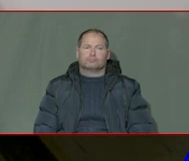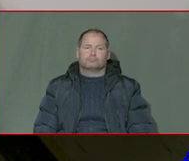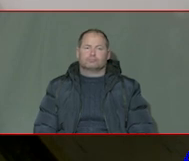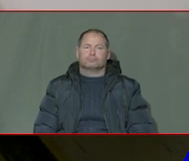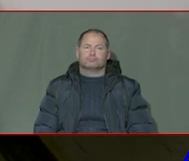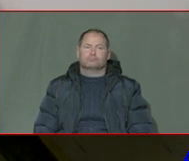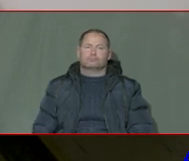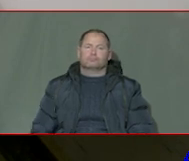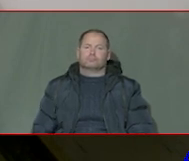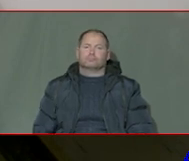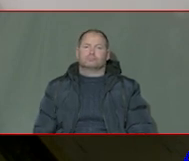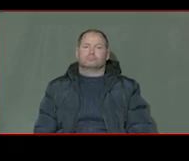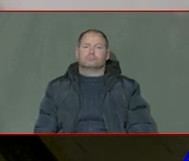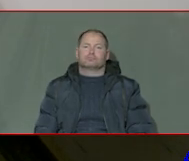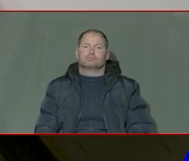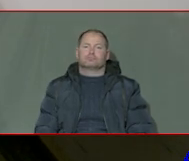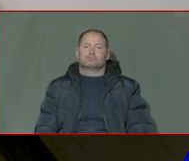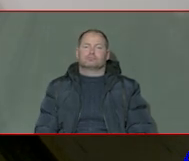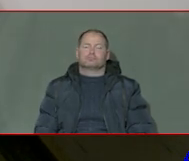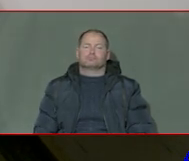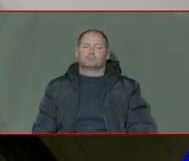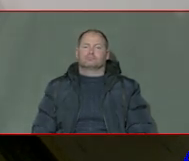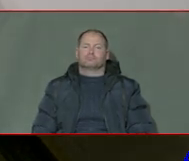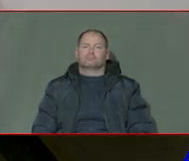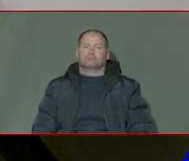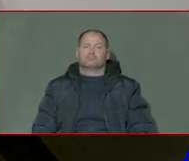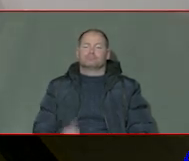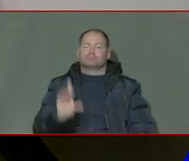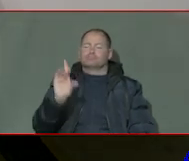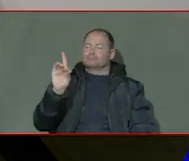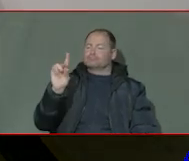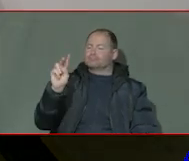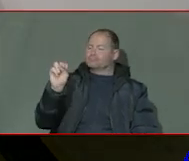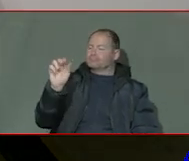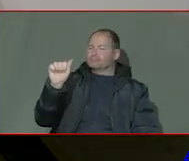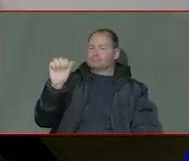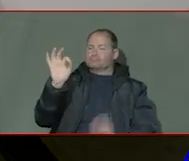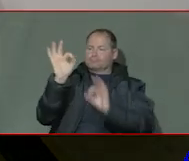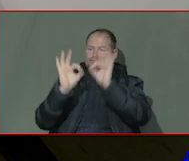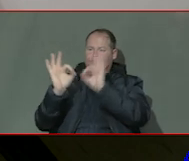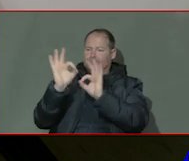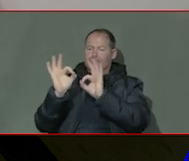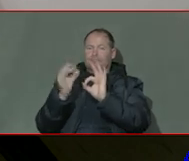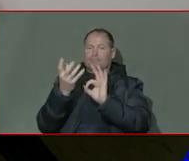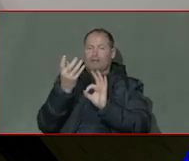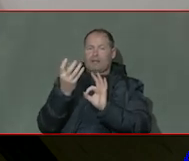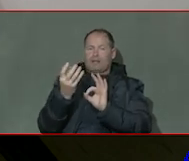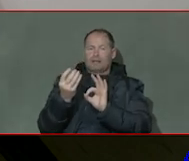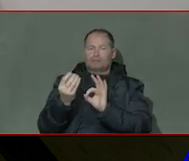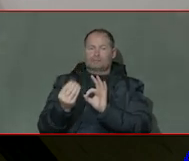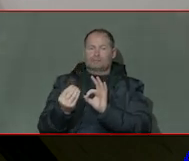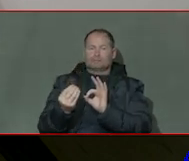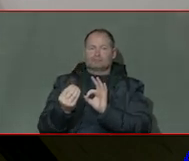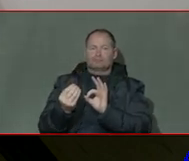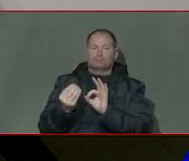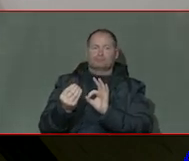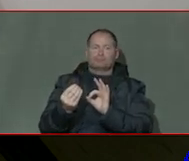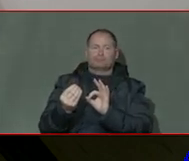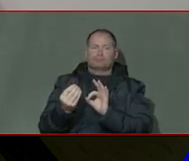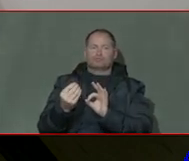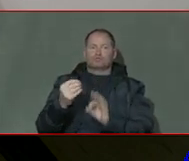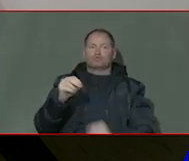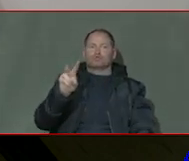And also, if the DNA molecule has 20 nitrogenous bases, how many